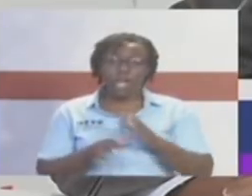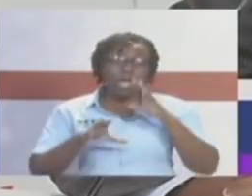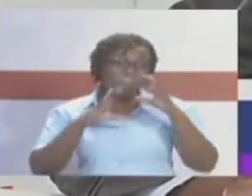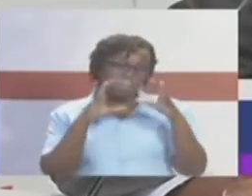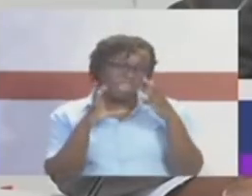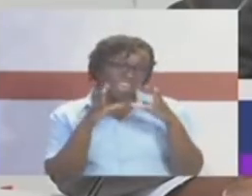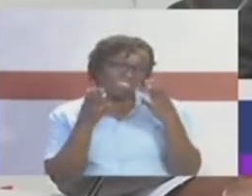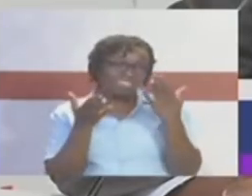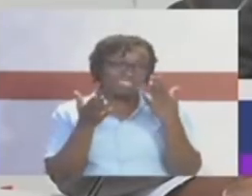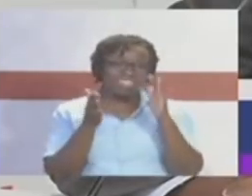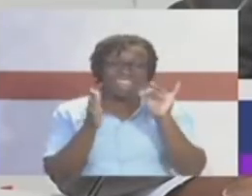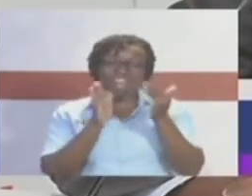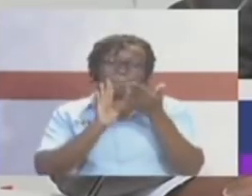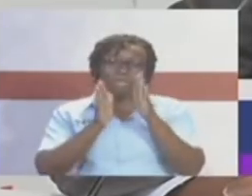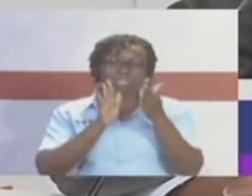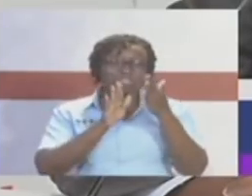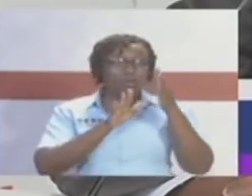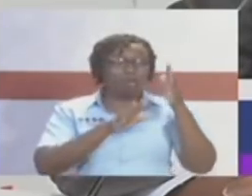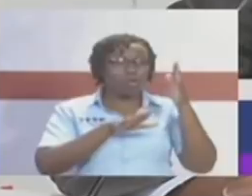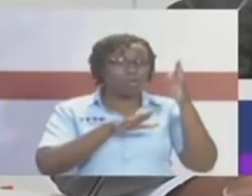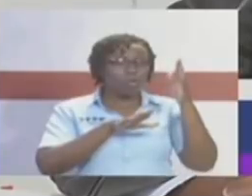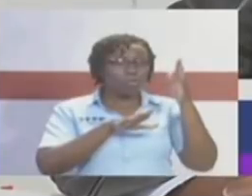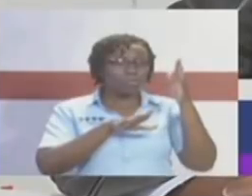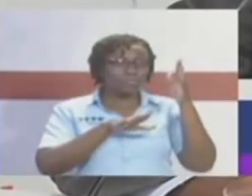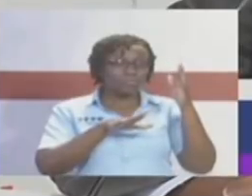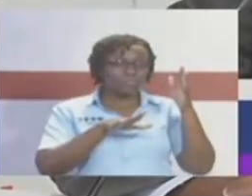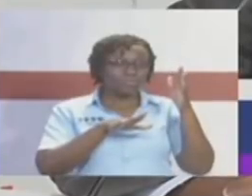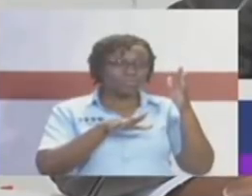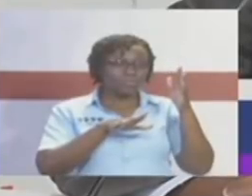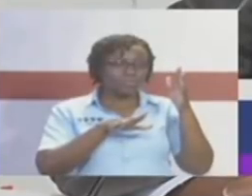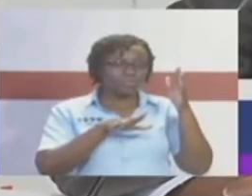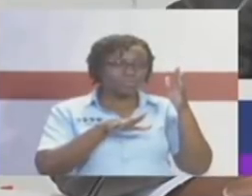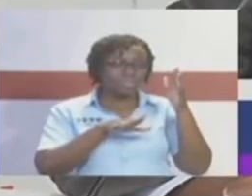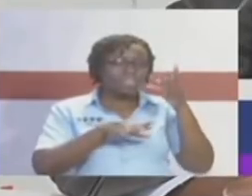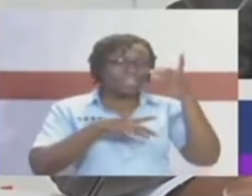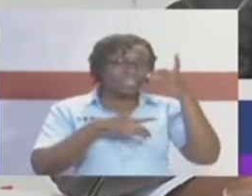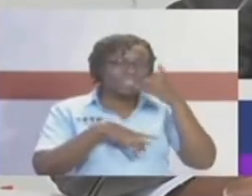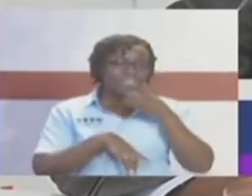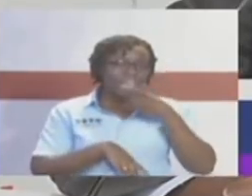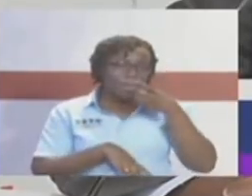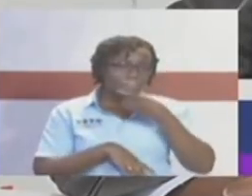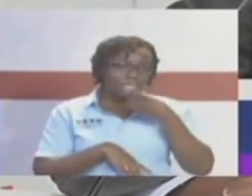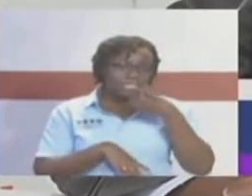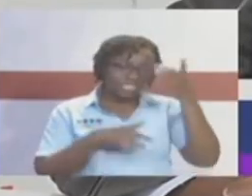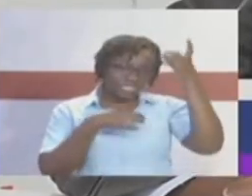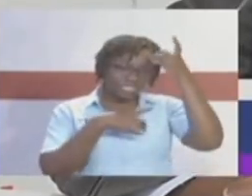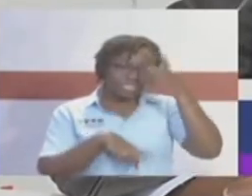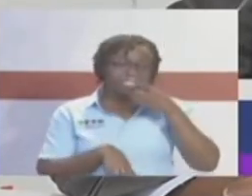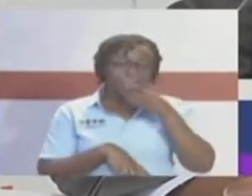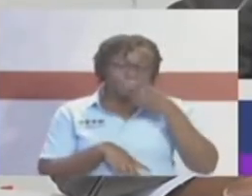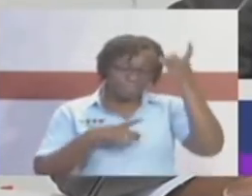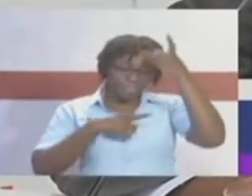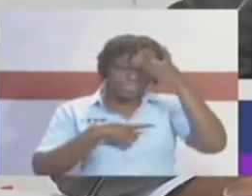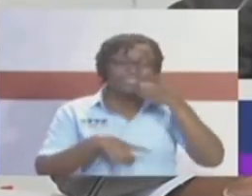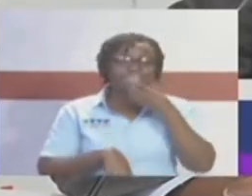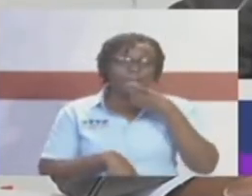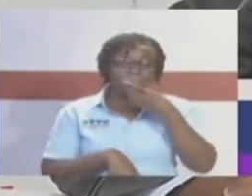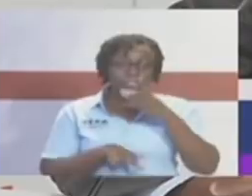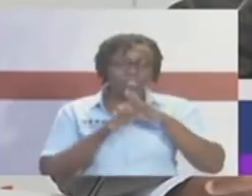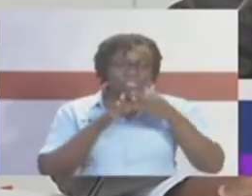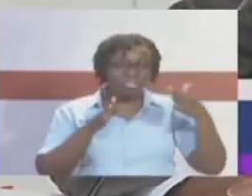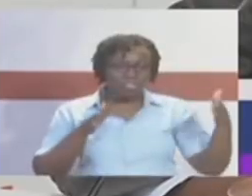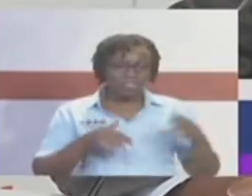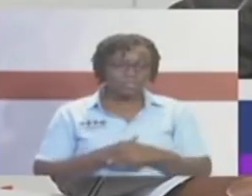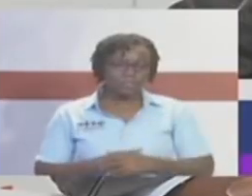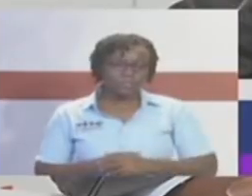obesity, diabetes, underlying lung disease. It really was devastating what COVID was